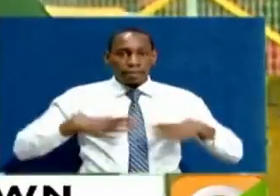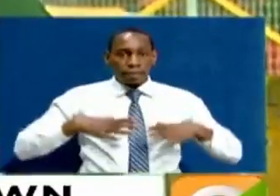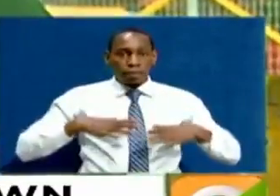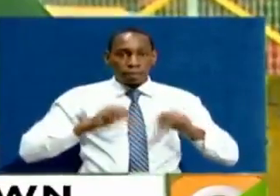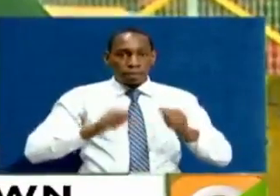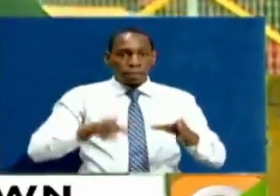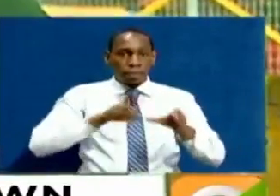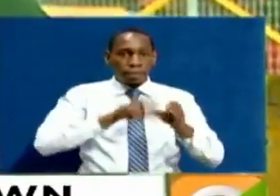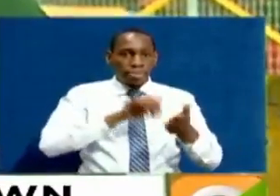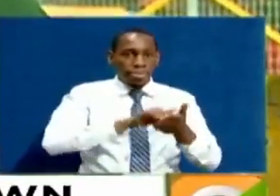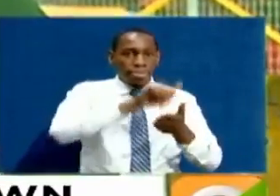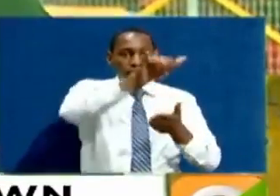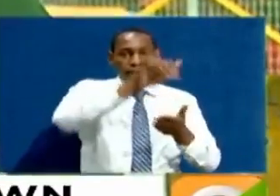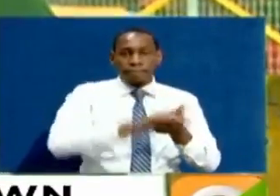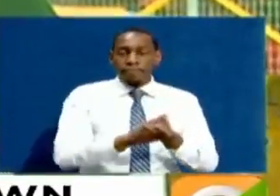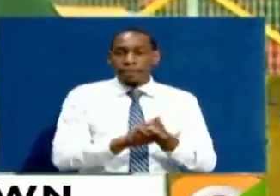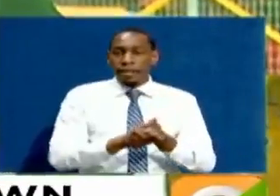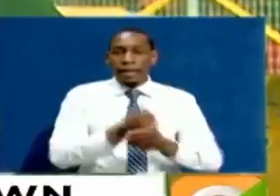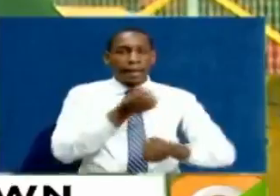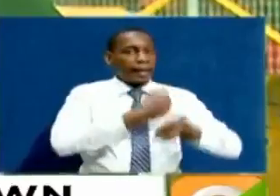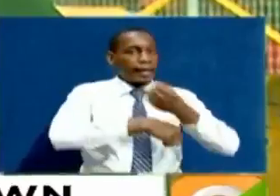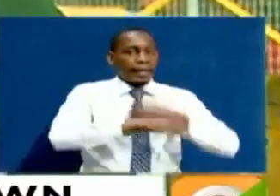can travel. So the activities are not